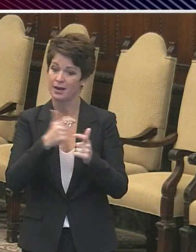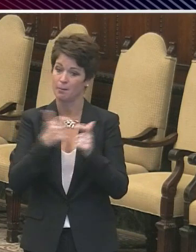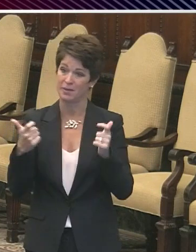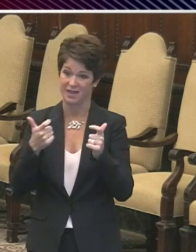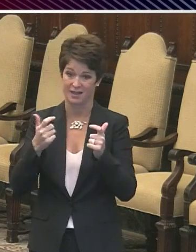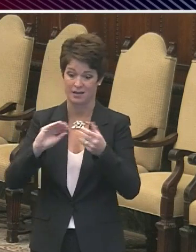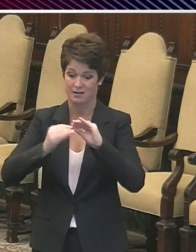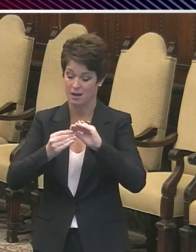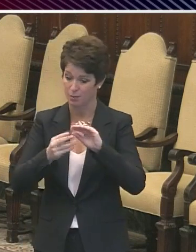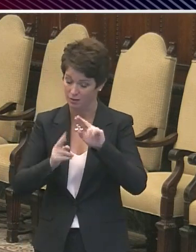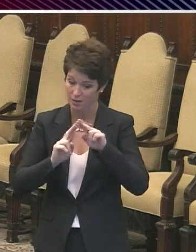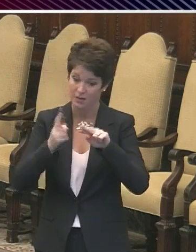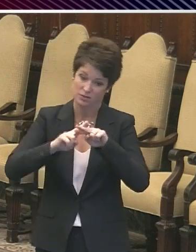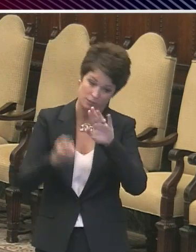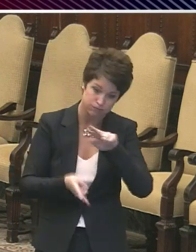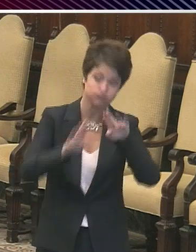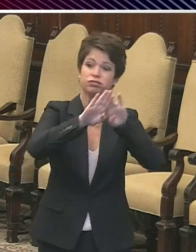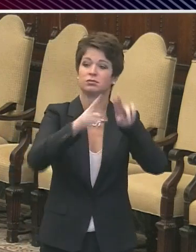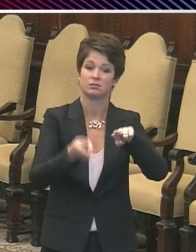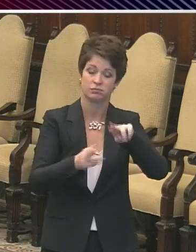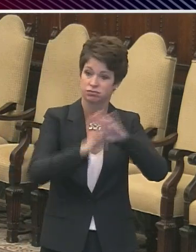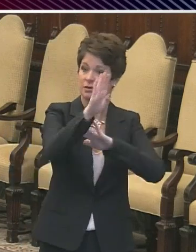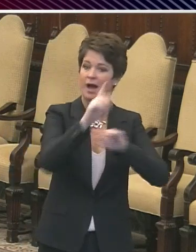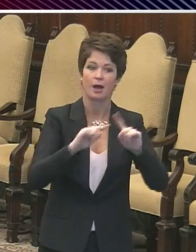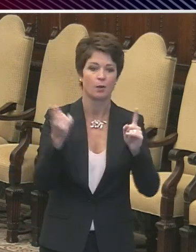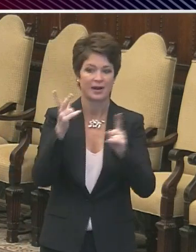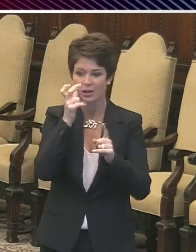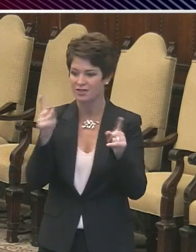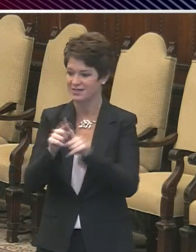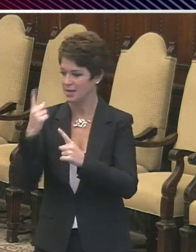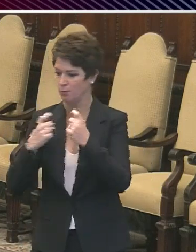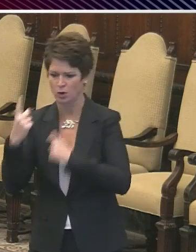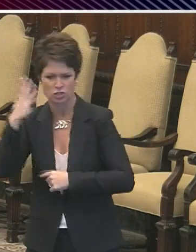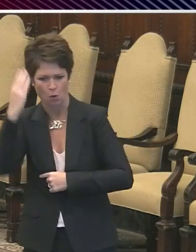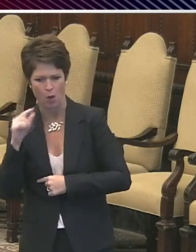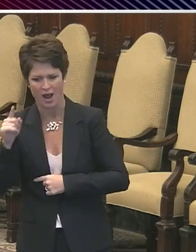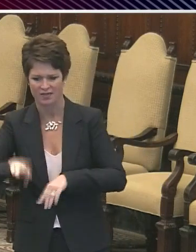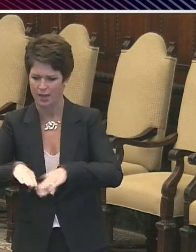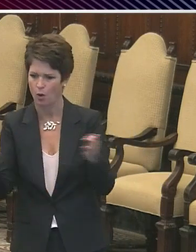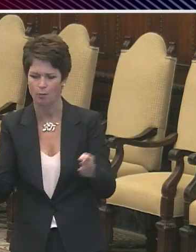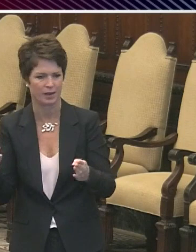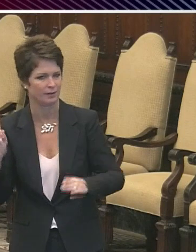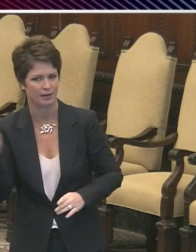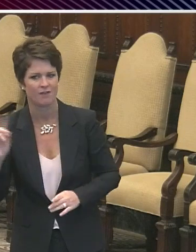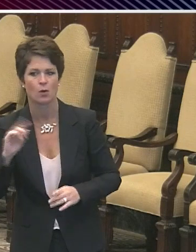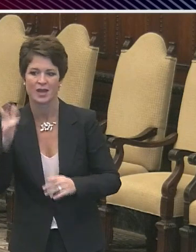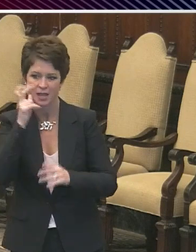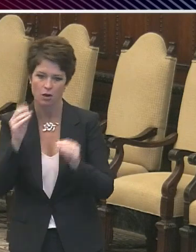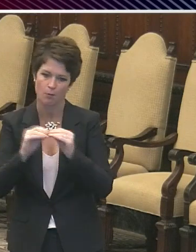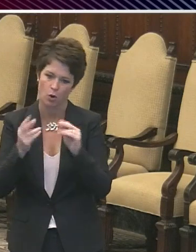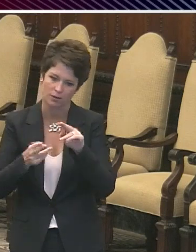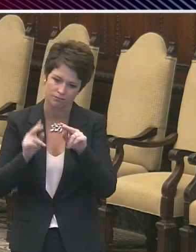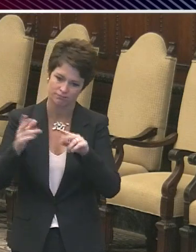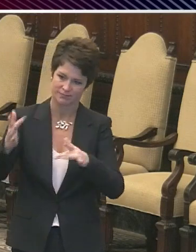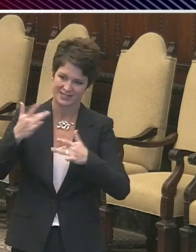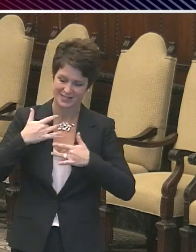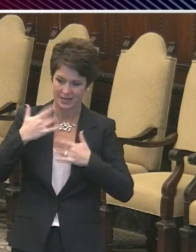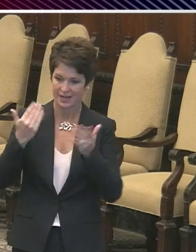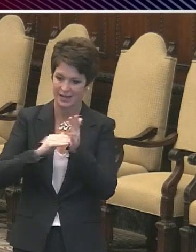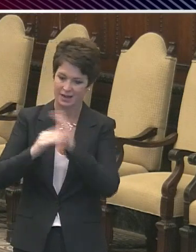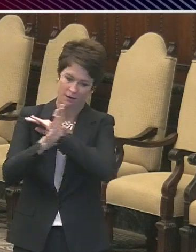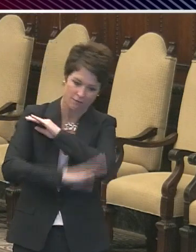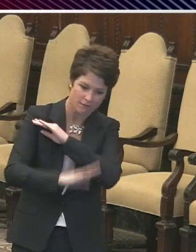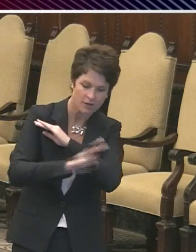in the fall and winter, I want to hear all the same questions being asked as to why they opened up and why they relaxed in Georgia